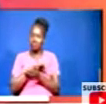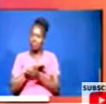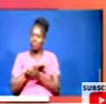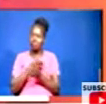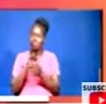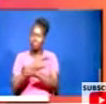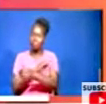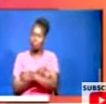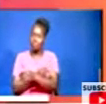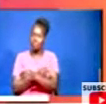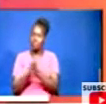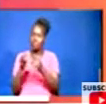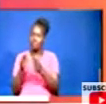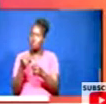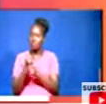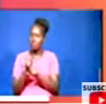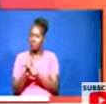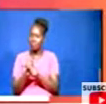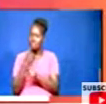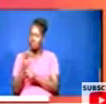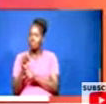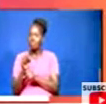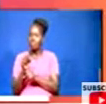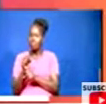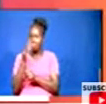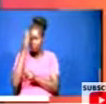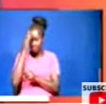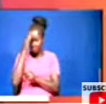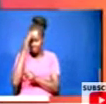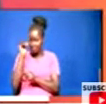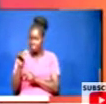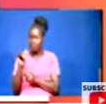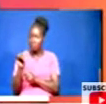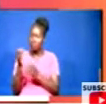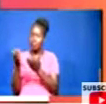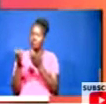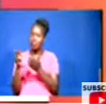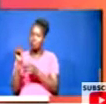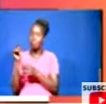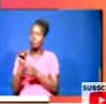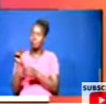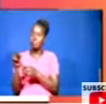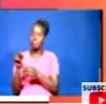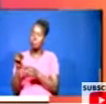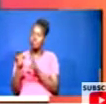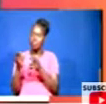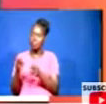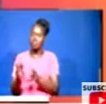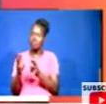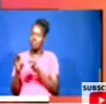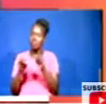capacity for farmers to produce. So we know that there is a need, therefore, to look for ways of